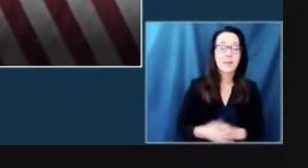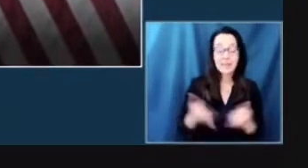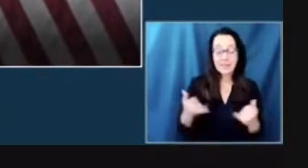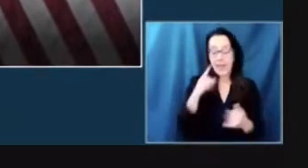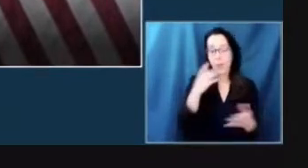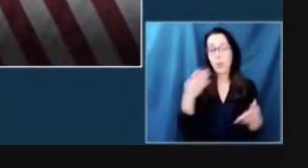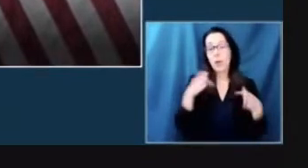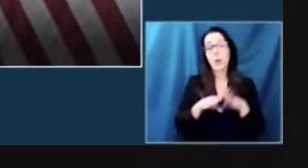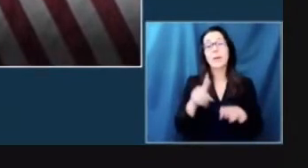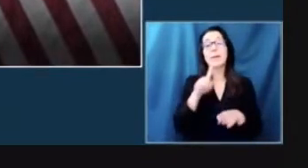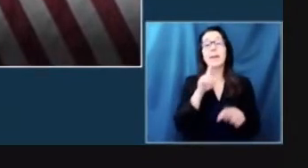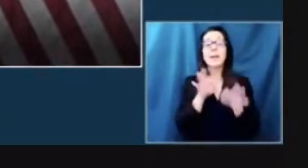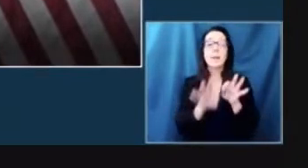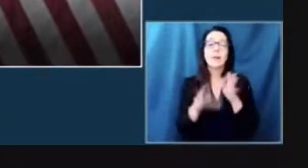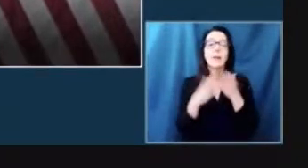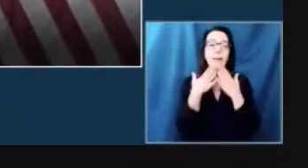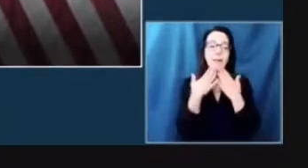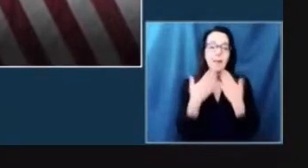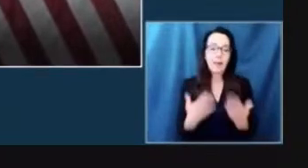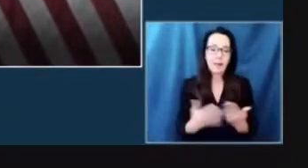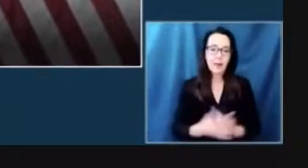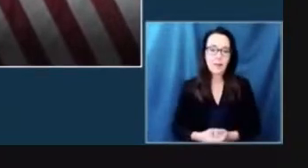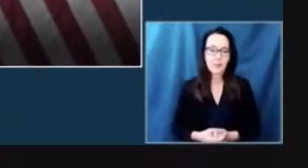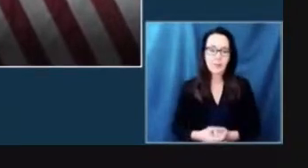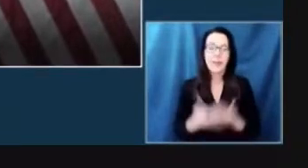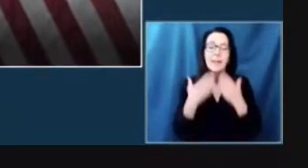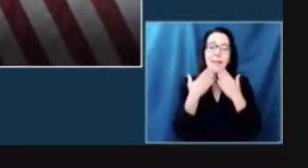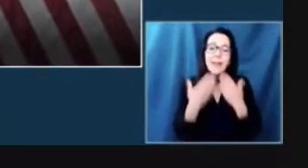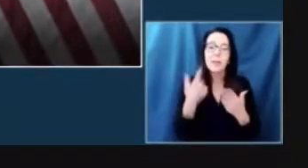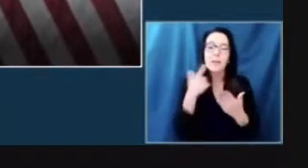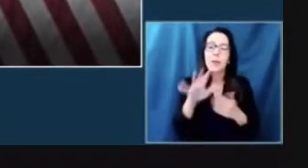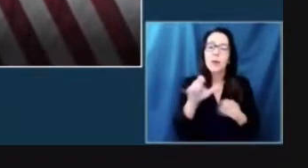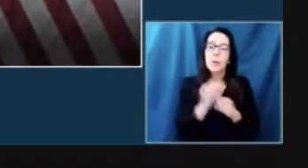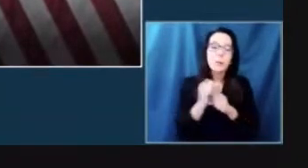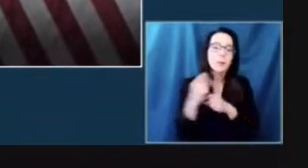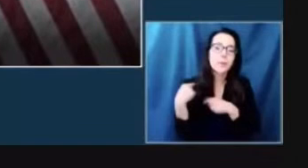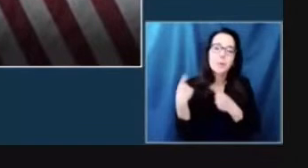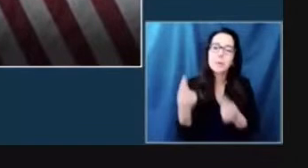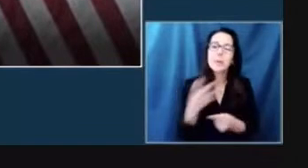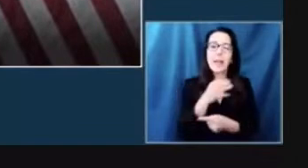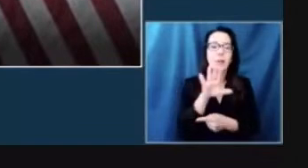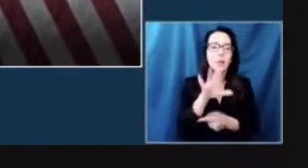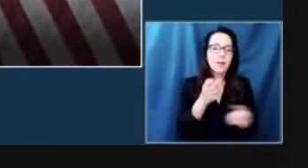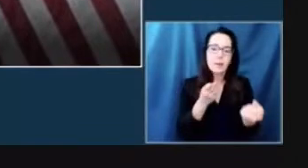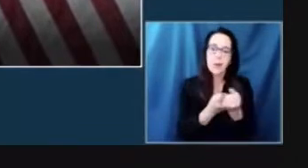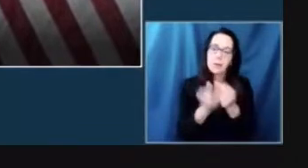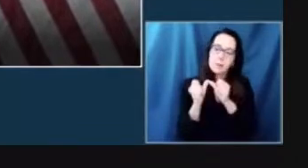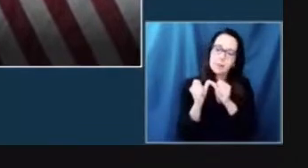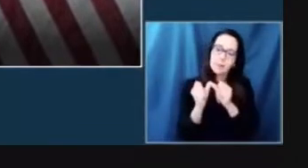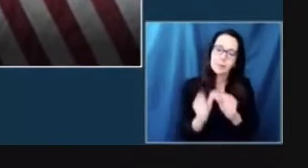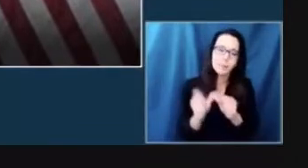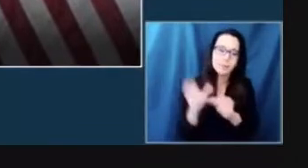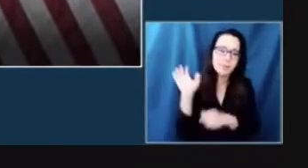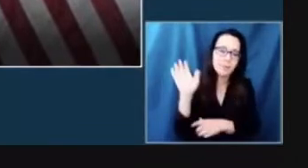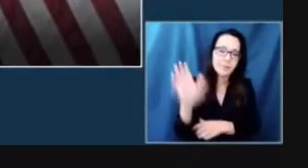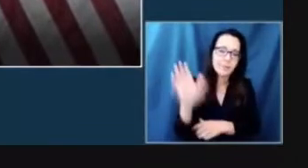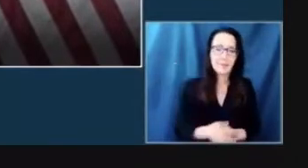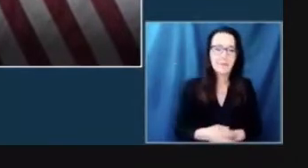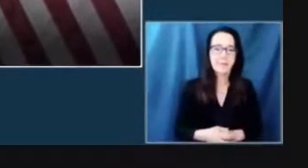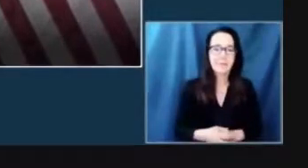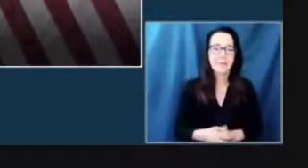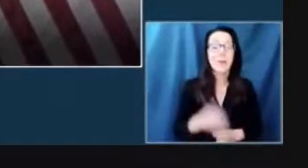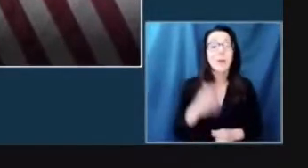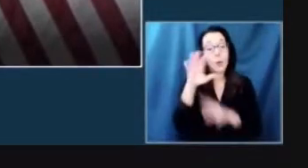you. Thank you for all you do and for your steadfast support. Please know that the President and I are grateful for